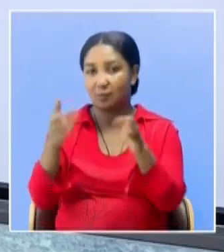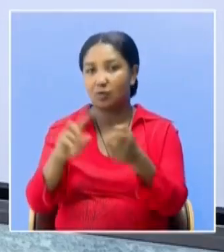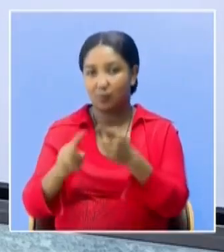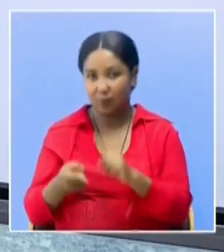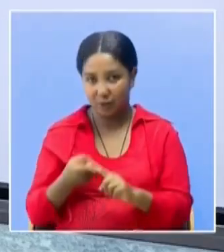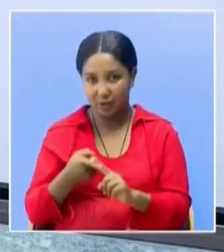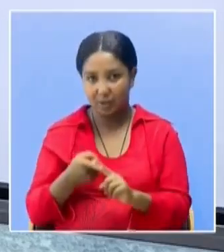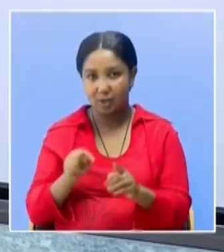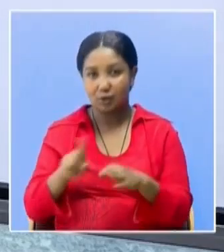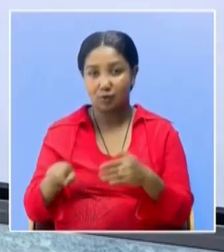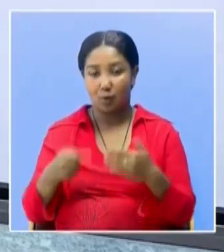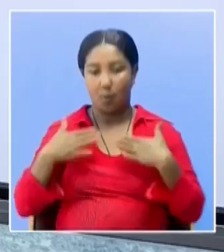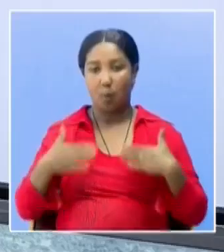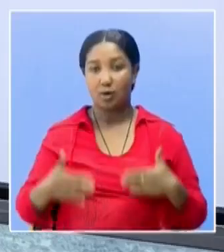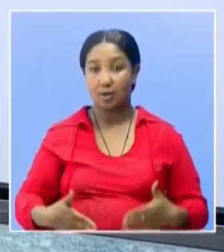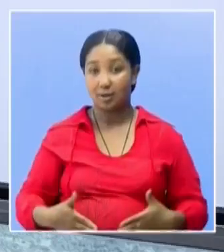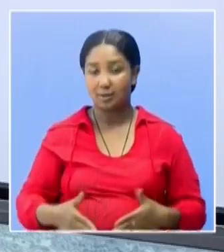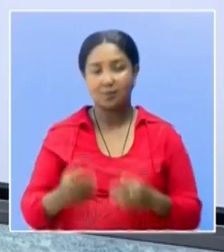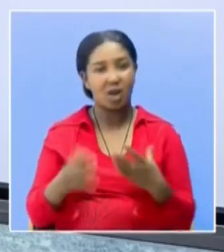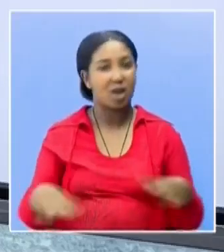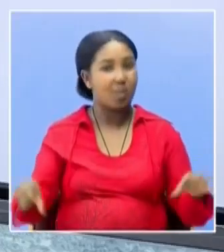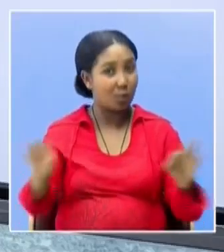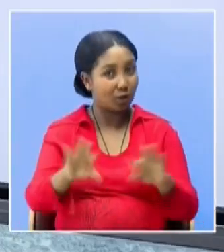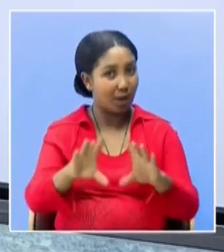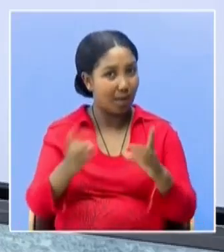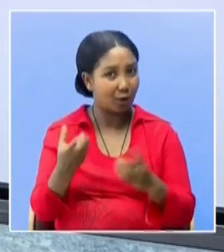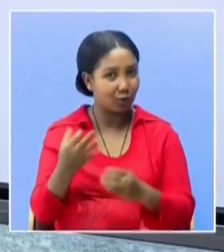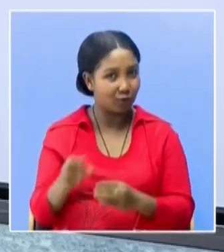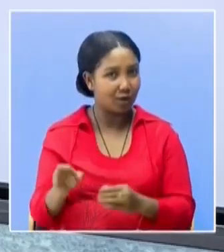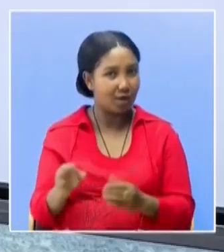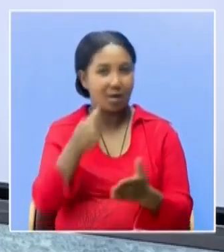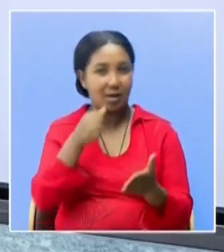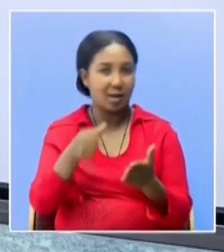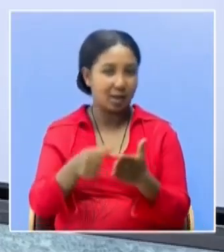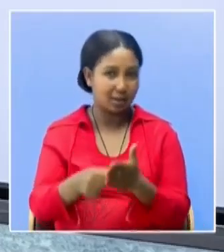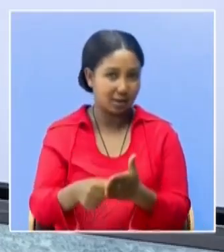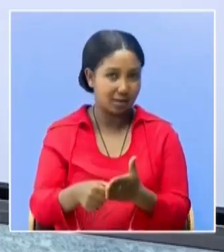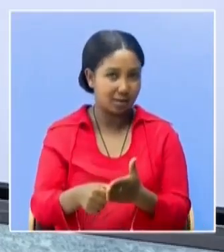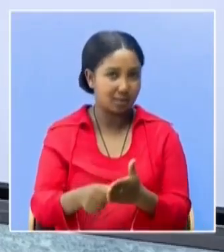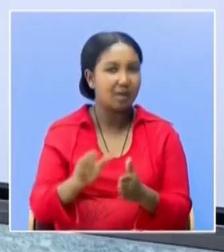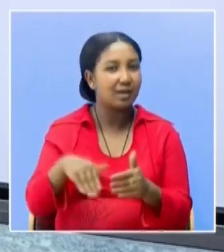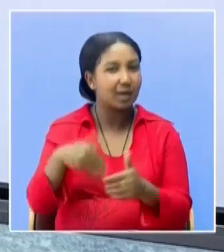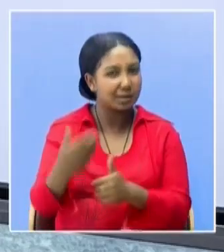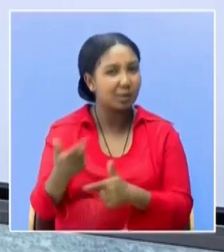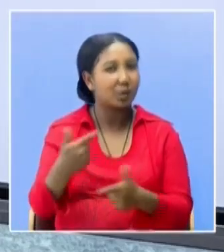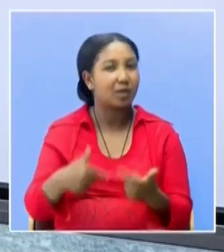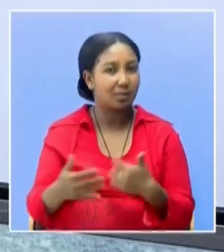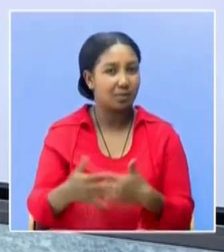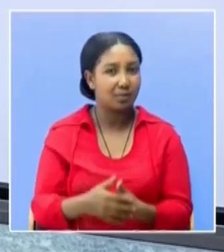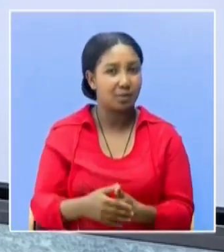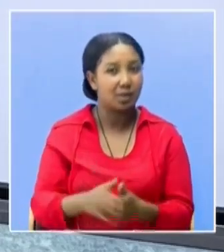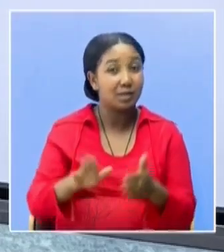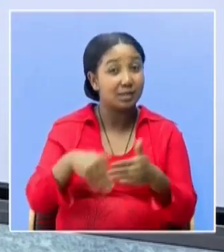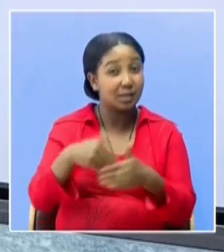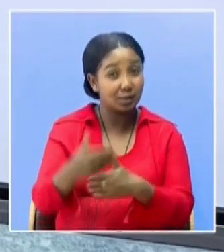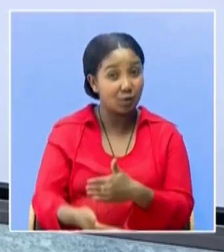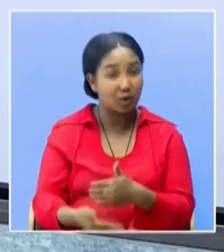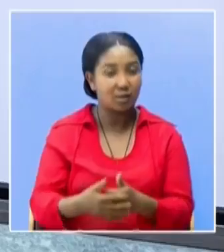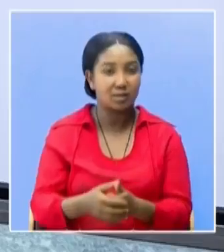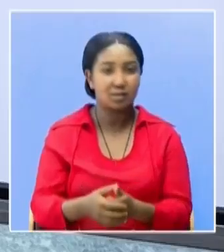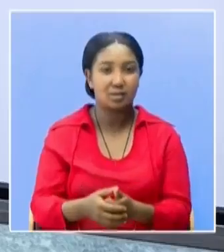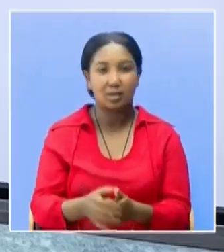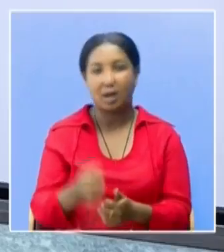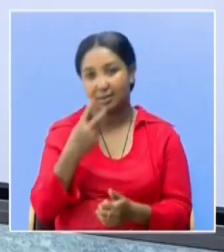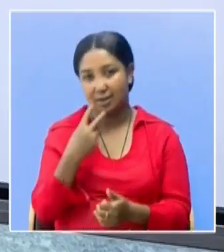friends. So body part is a very important part of the letter. So what comes next then? The next one is,